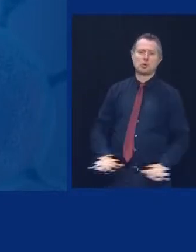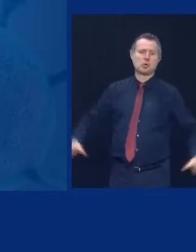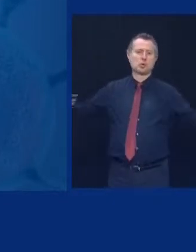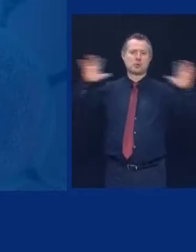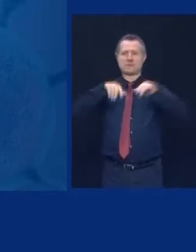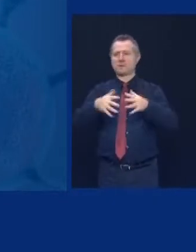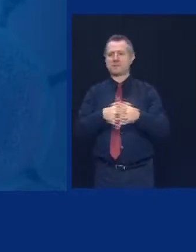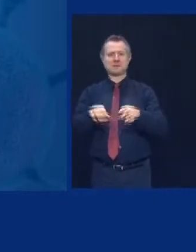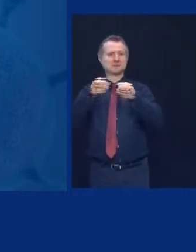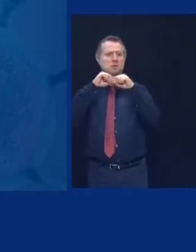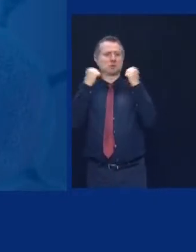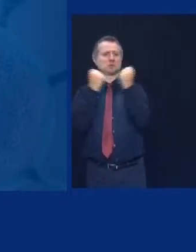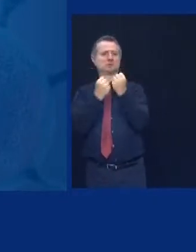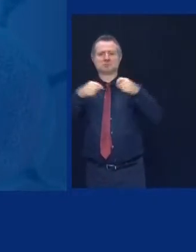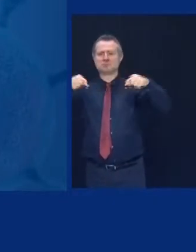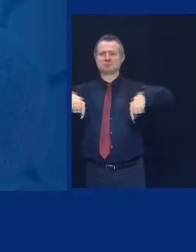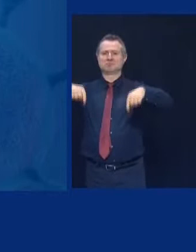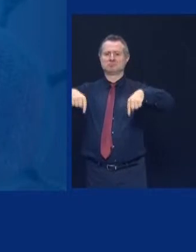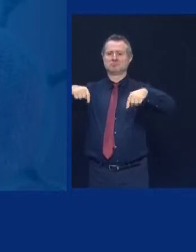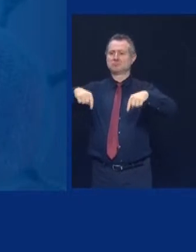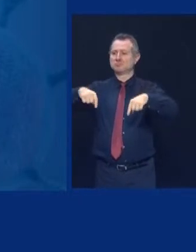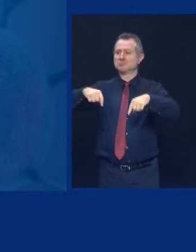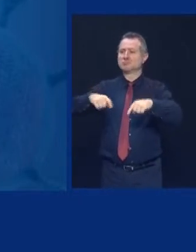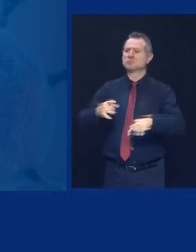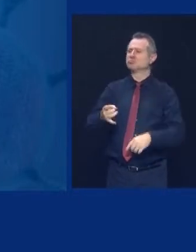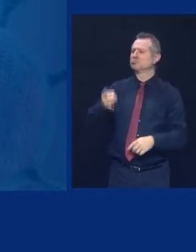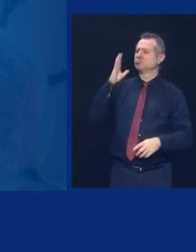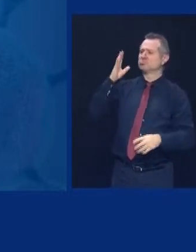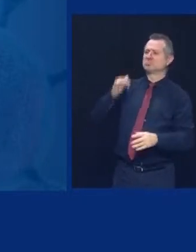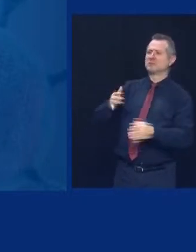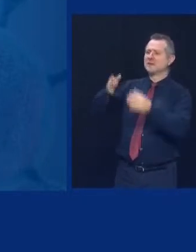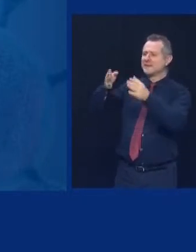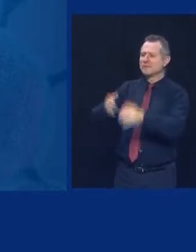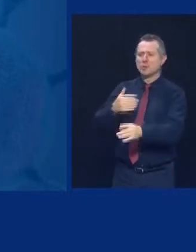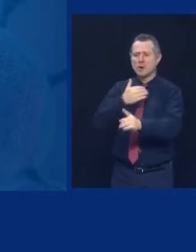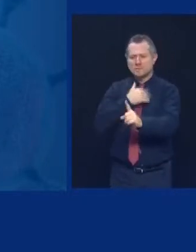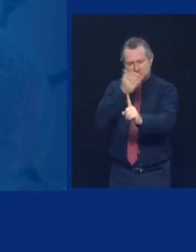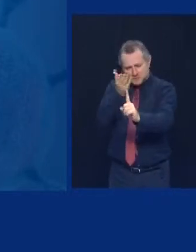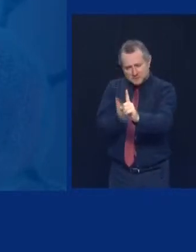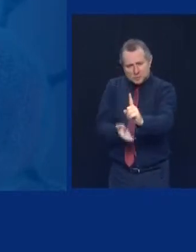and tremendous individual stress.